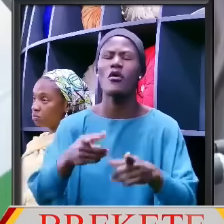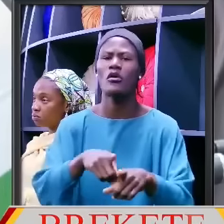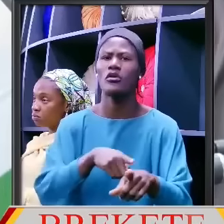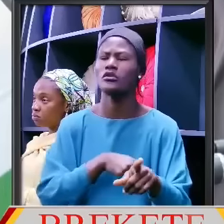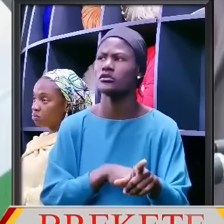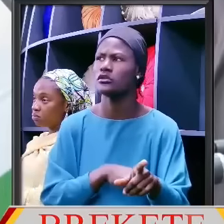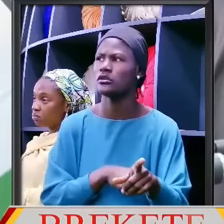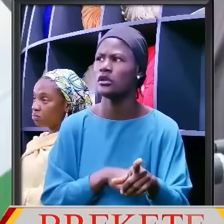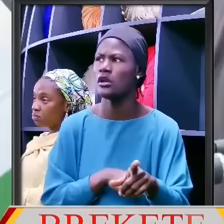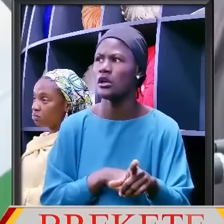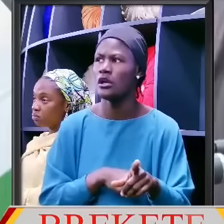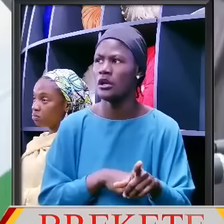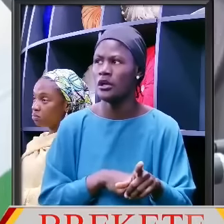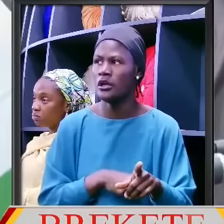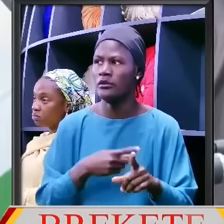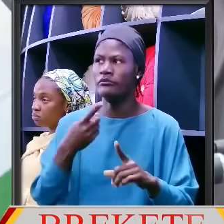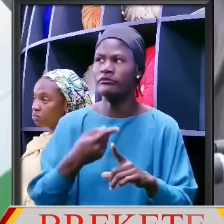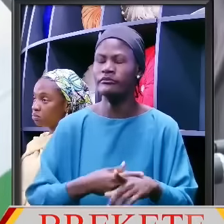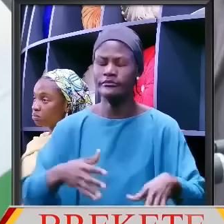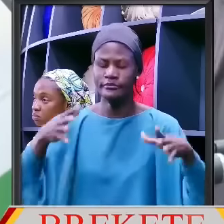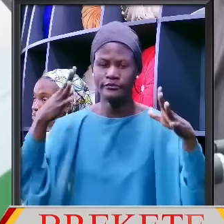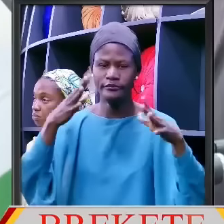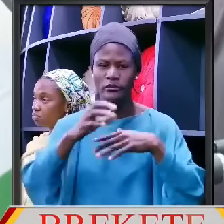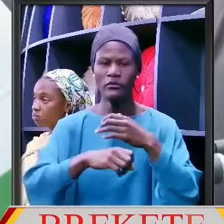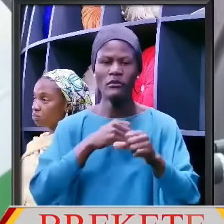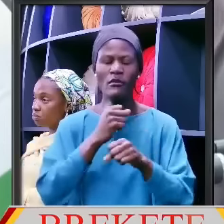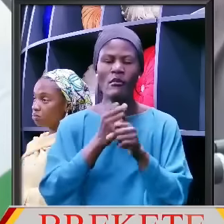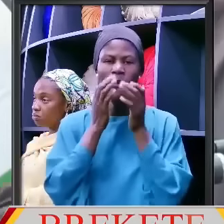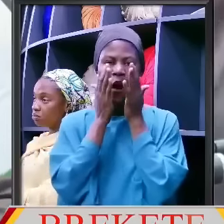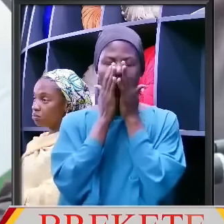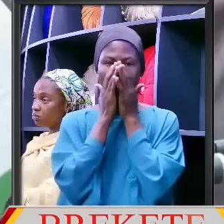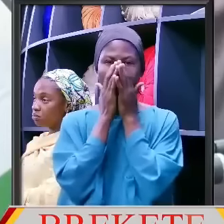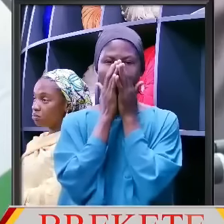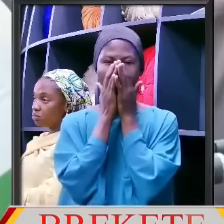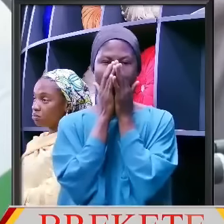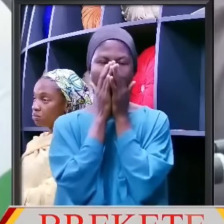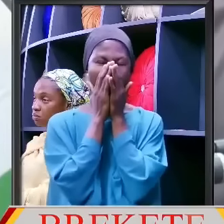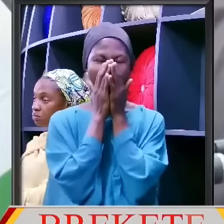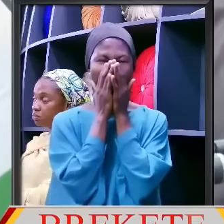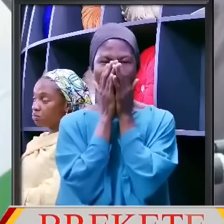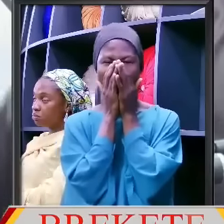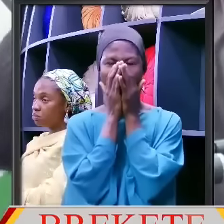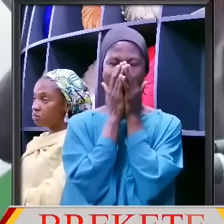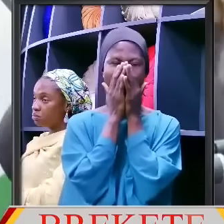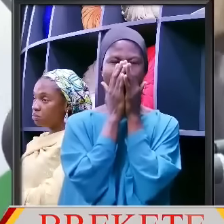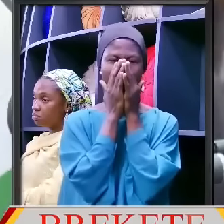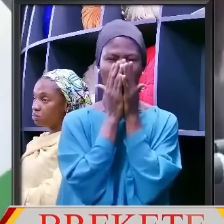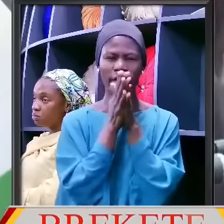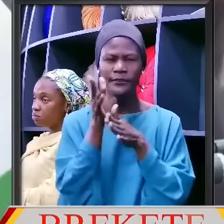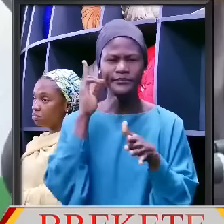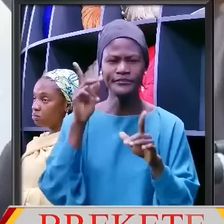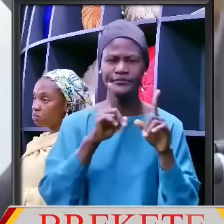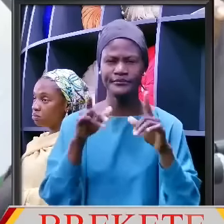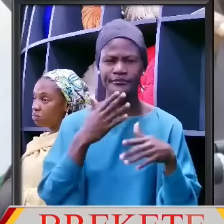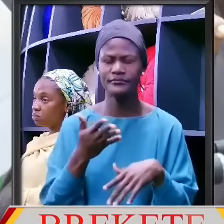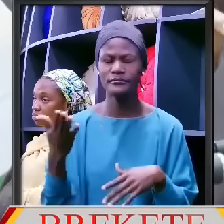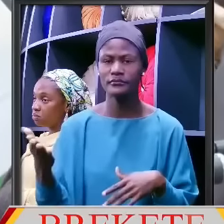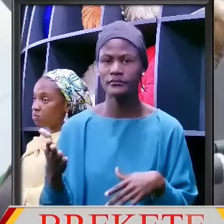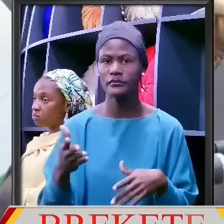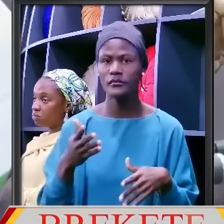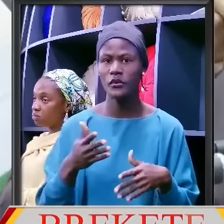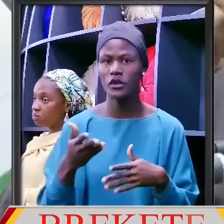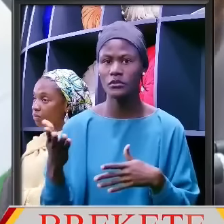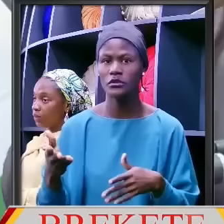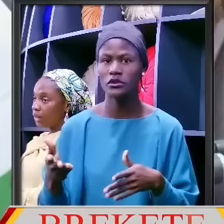long? I don't know exactly. For many years. For many years, yes, sir. Now, he do on this thing. This person carry the